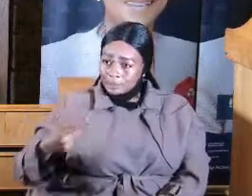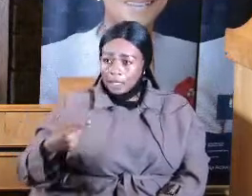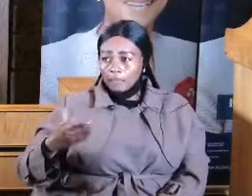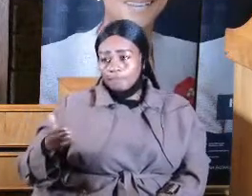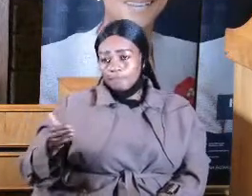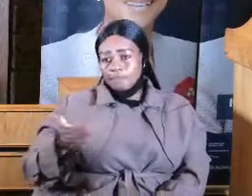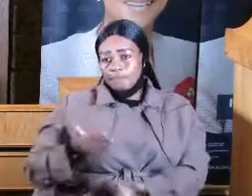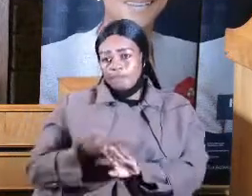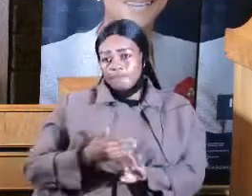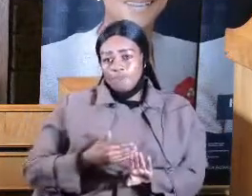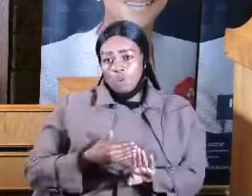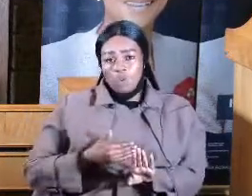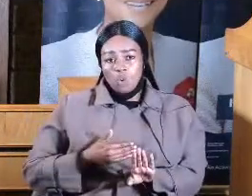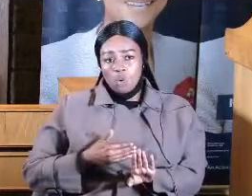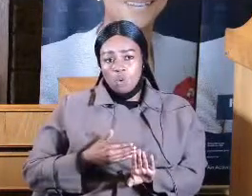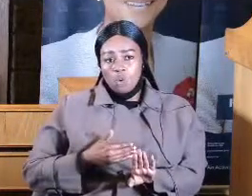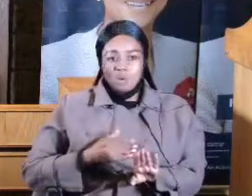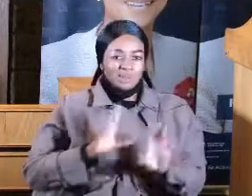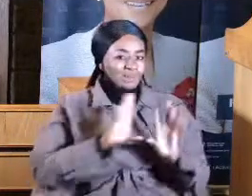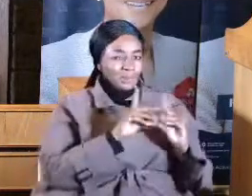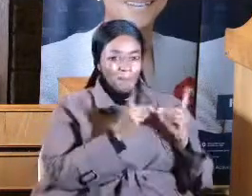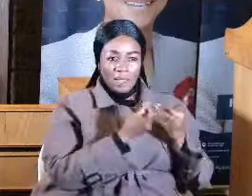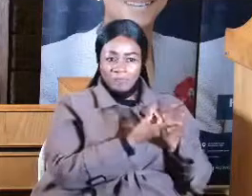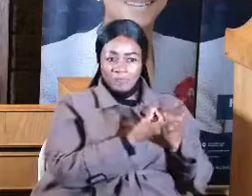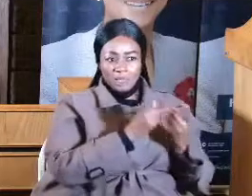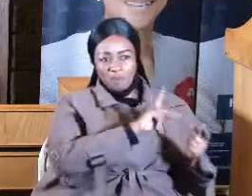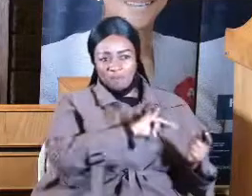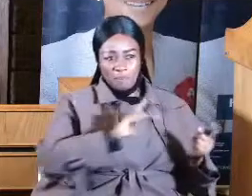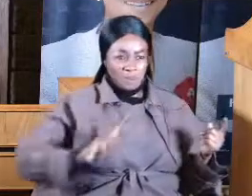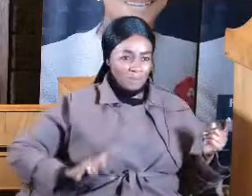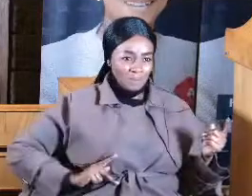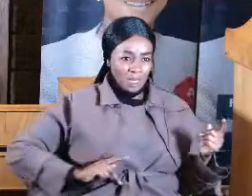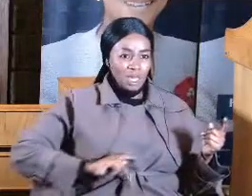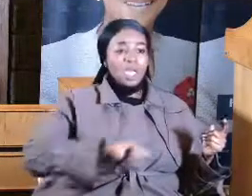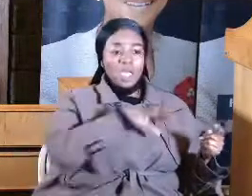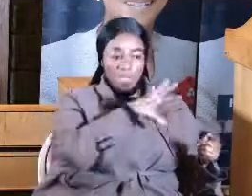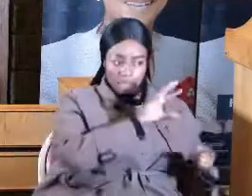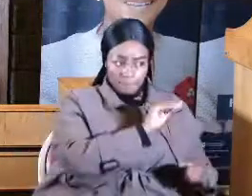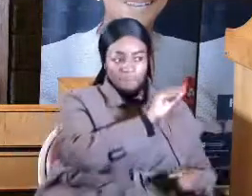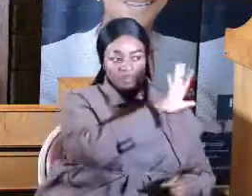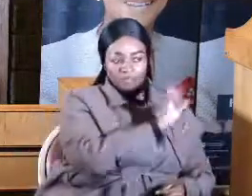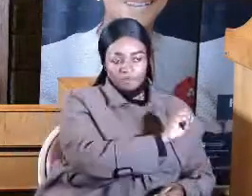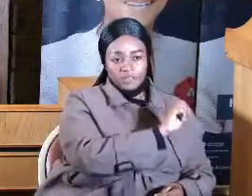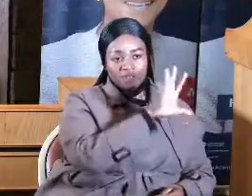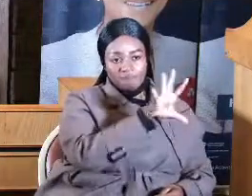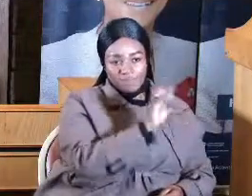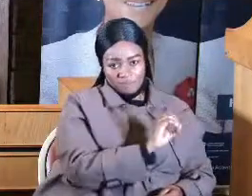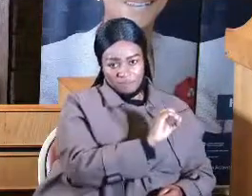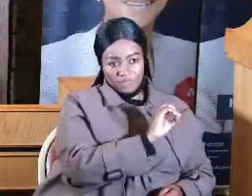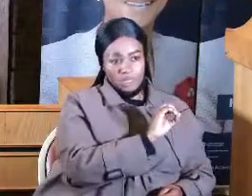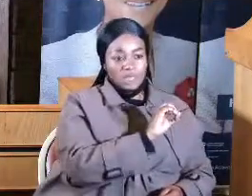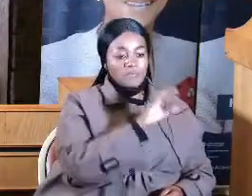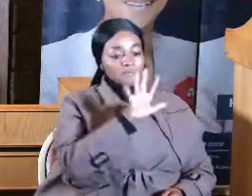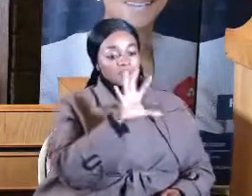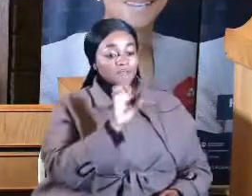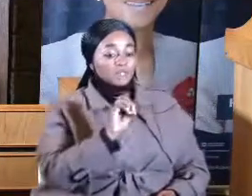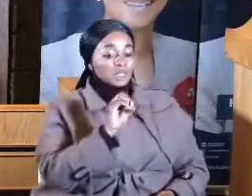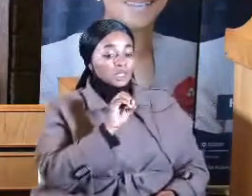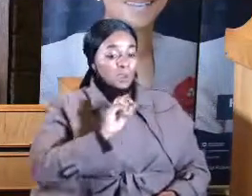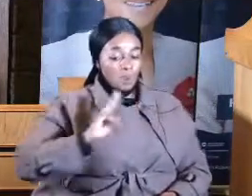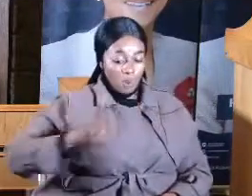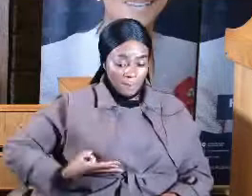that. It's only Department of the Premier that has 50-50, which is 50 women, females in